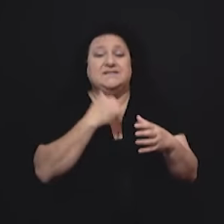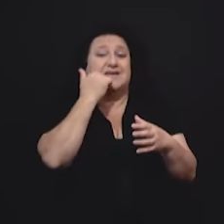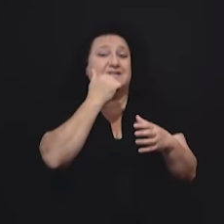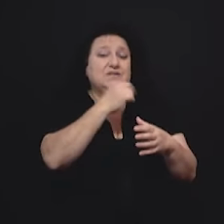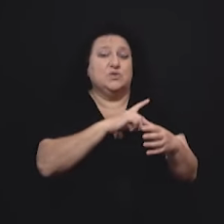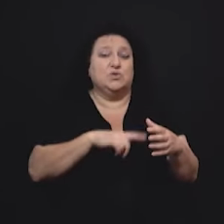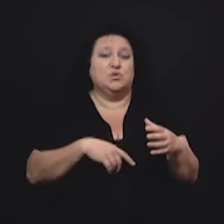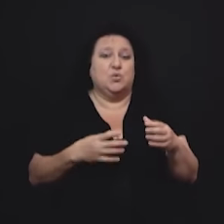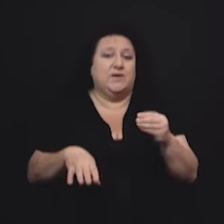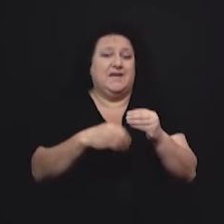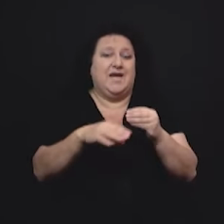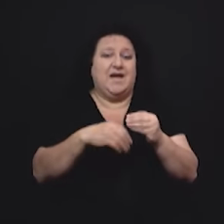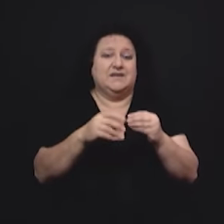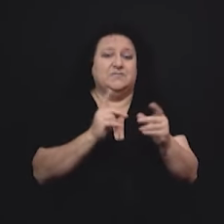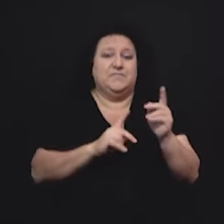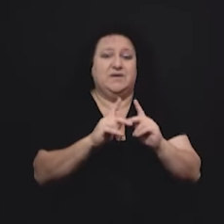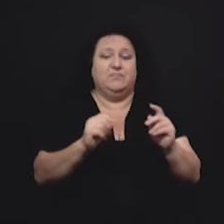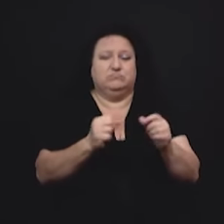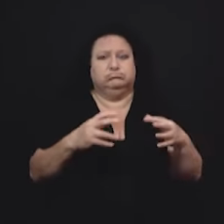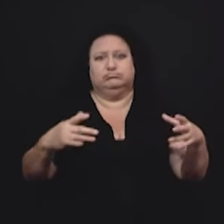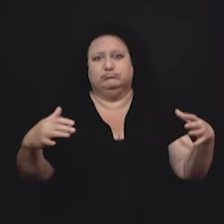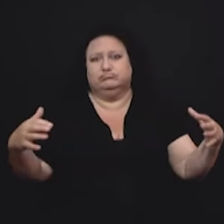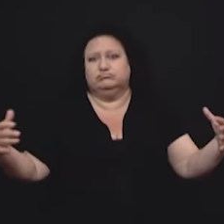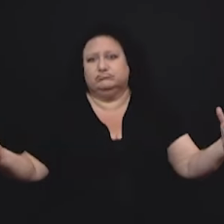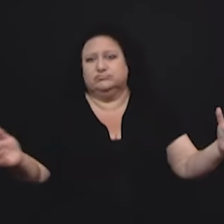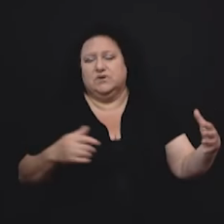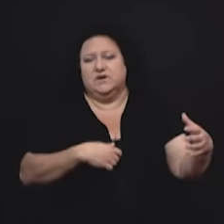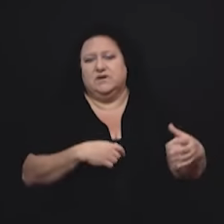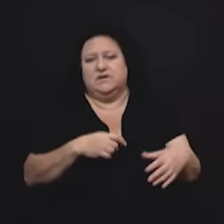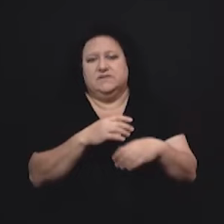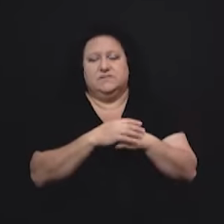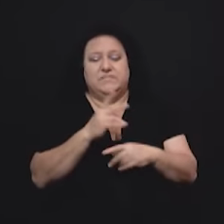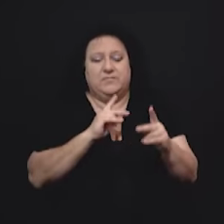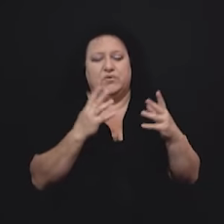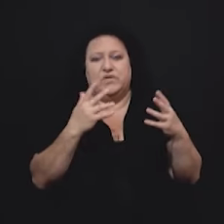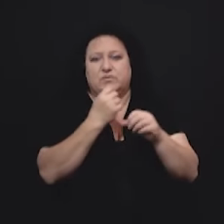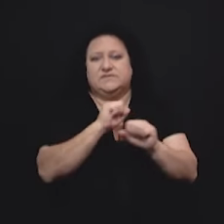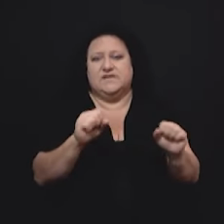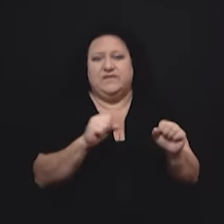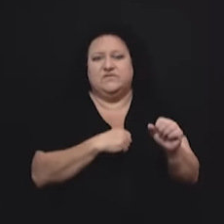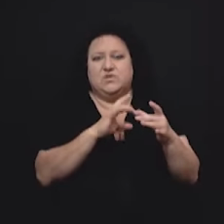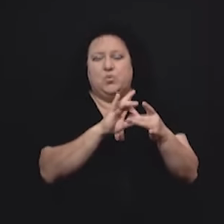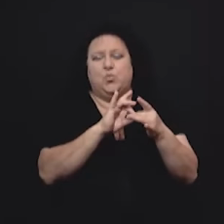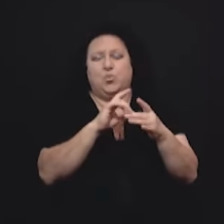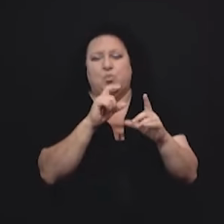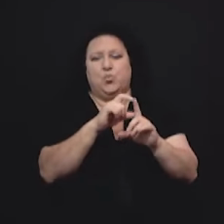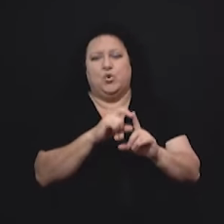those who were being saved." This is the word of the Lord. You may be seated. Let's pray.